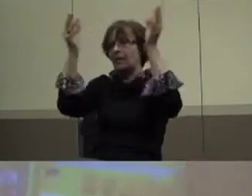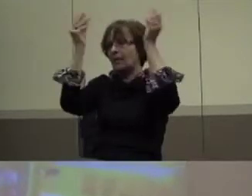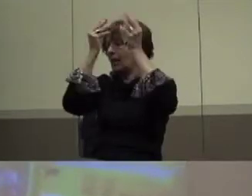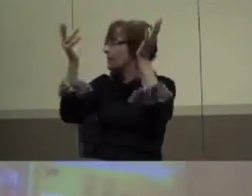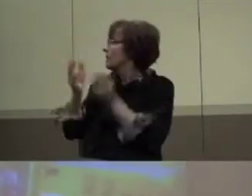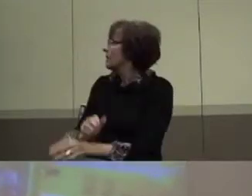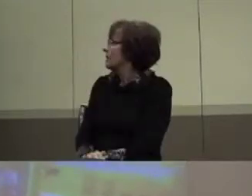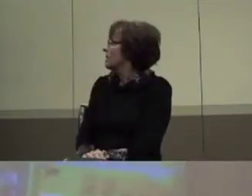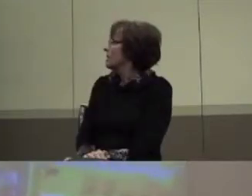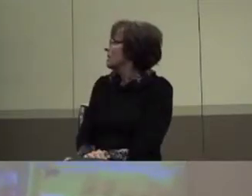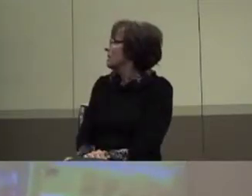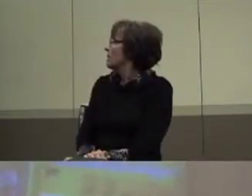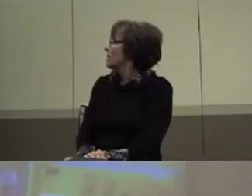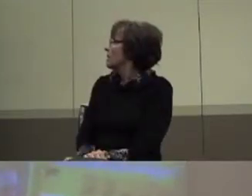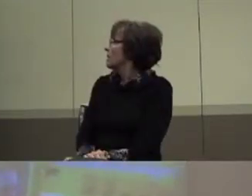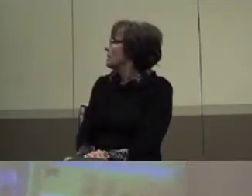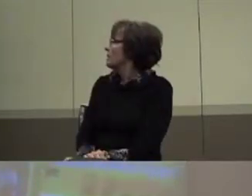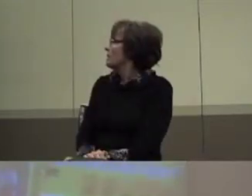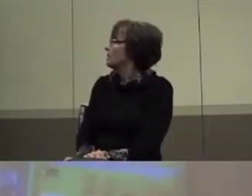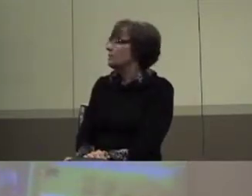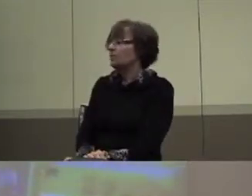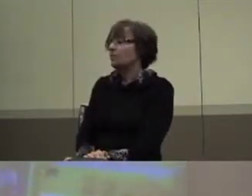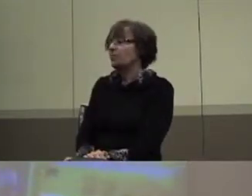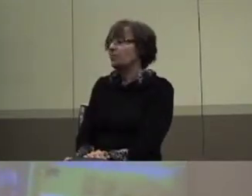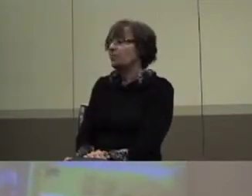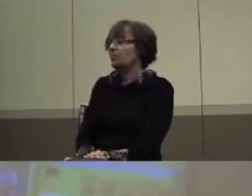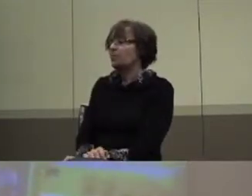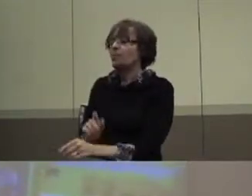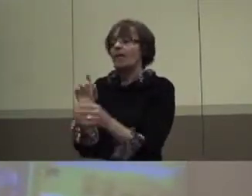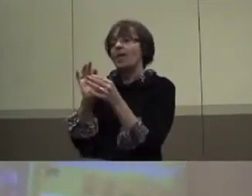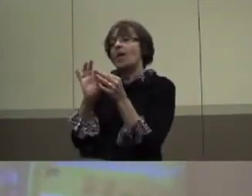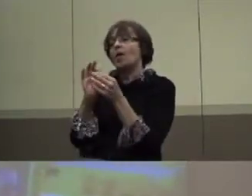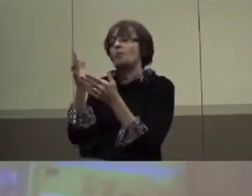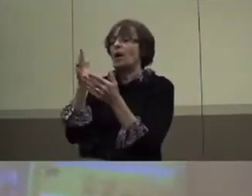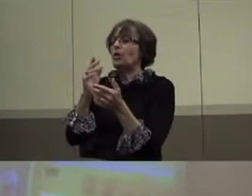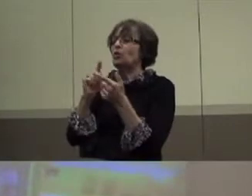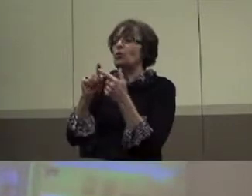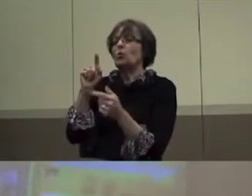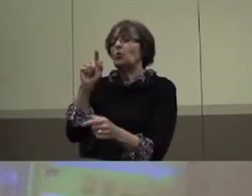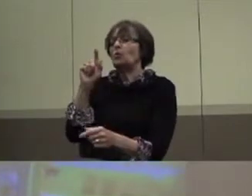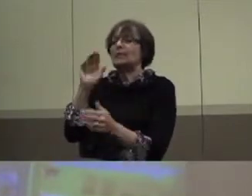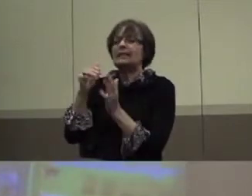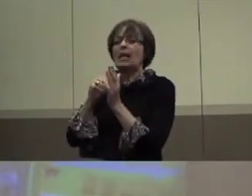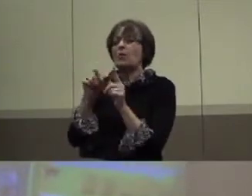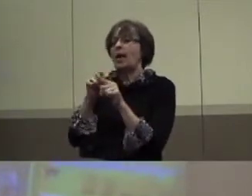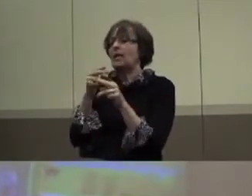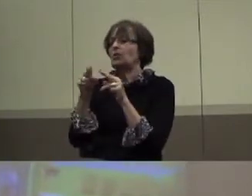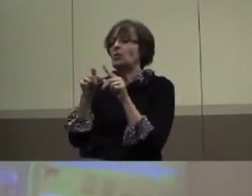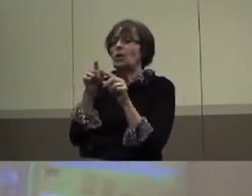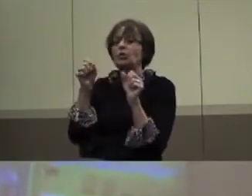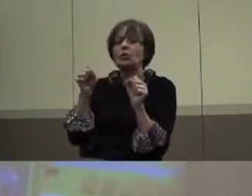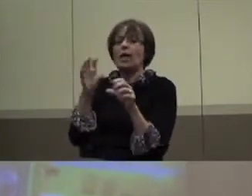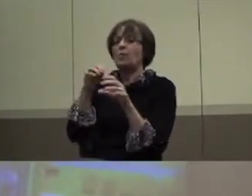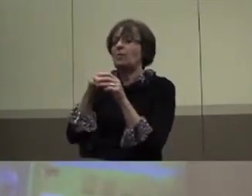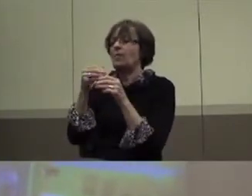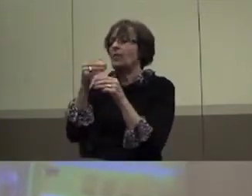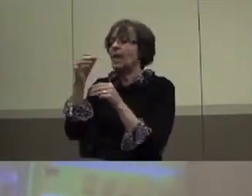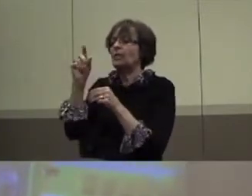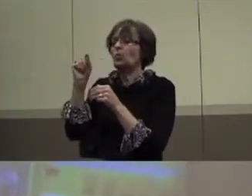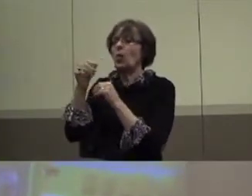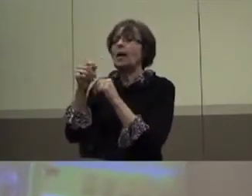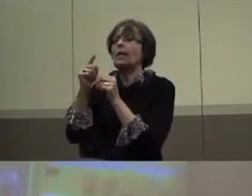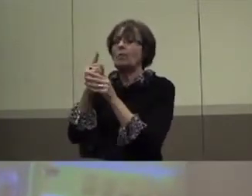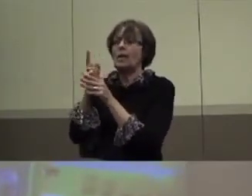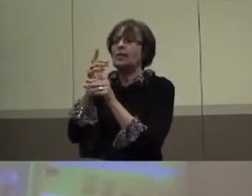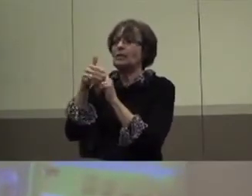Mrs. Pett's room, Ms. Fox's room, Mrs. Roberts' room, and Mrs. McClenn's room. Thank you. So if you have